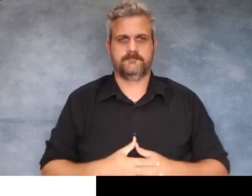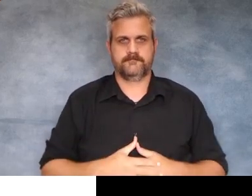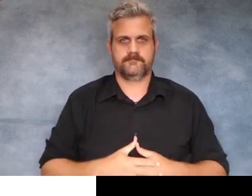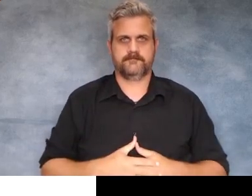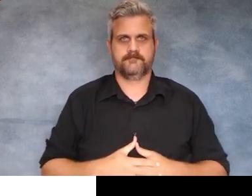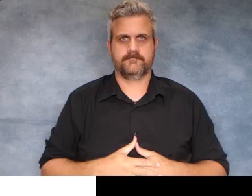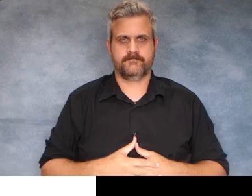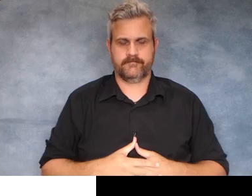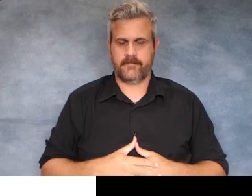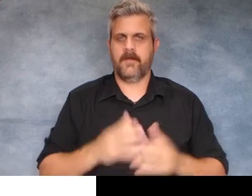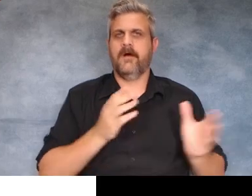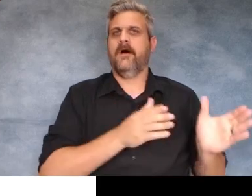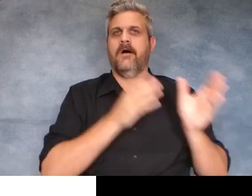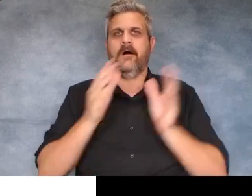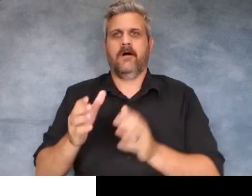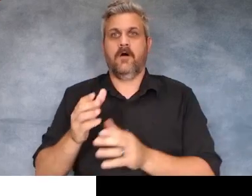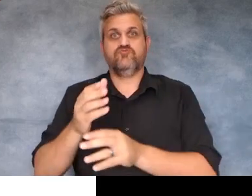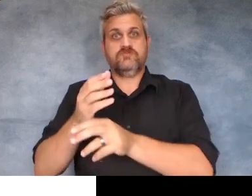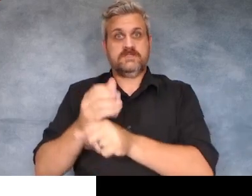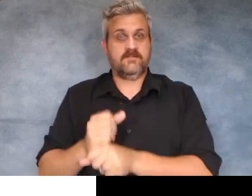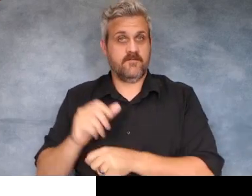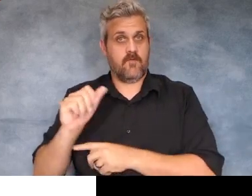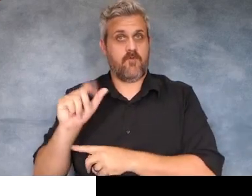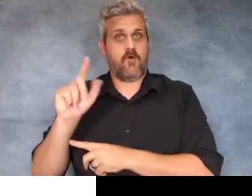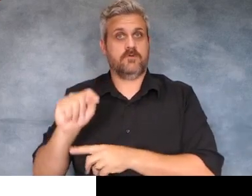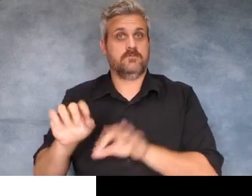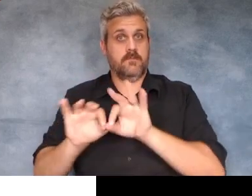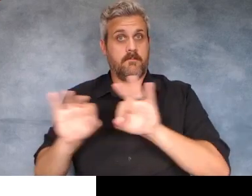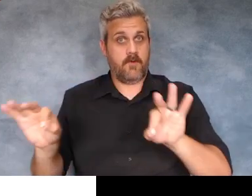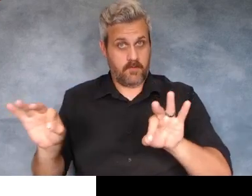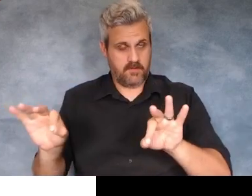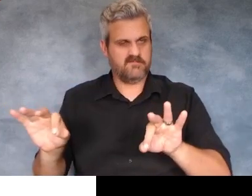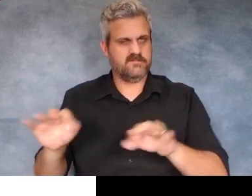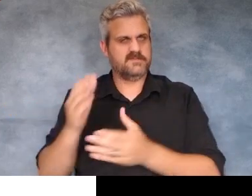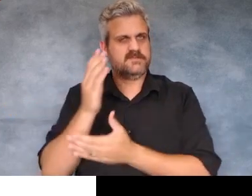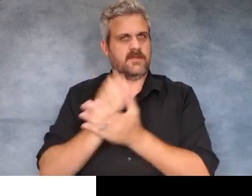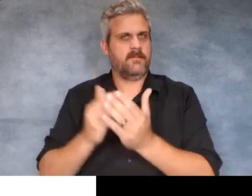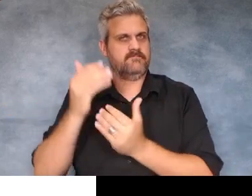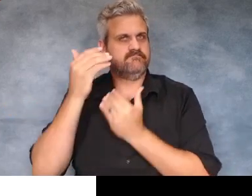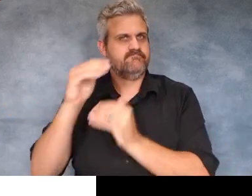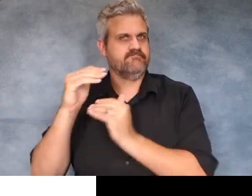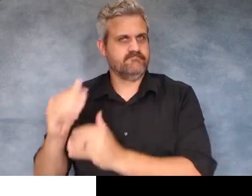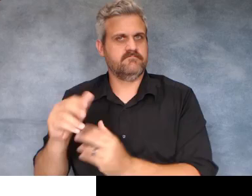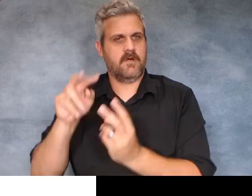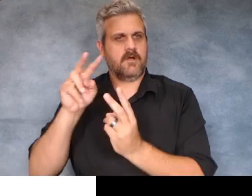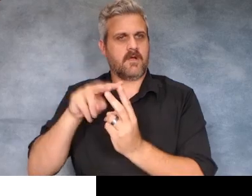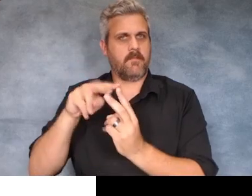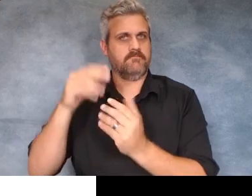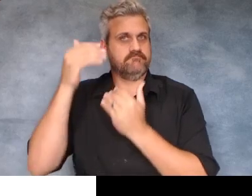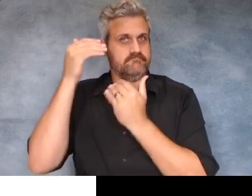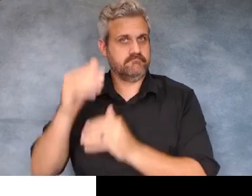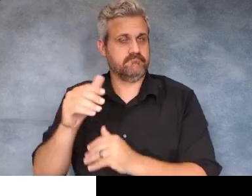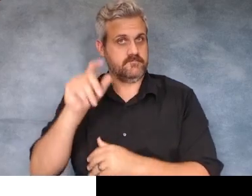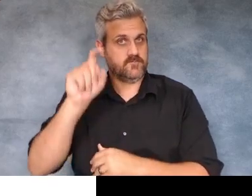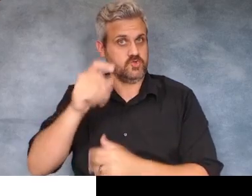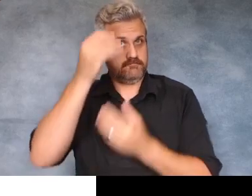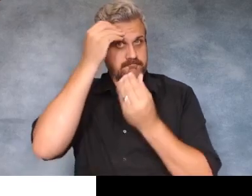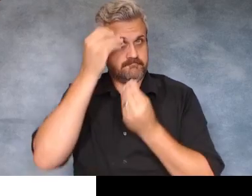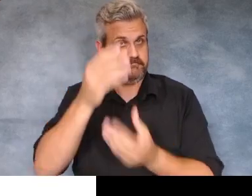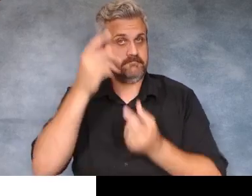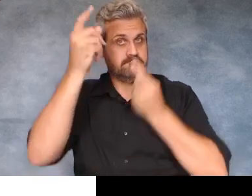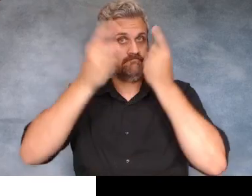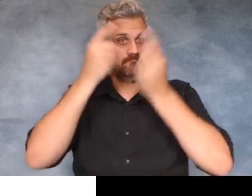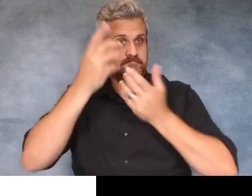There are limitations in receiving an alternative high school diploma. A couple limitations that parents and guardians should consider are